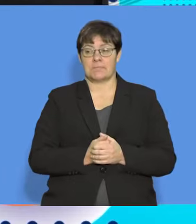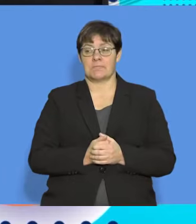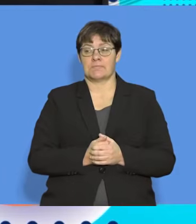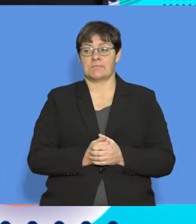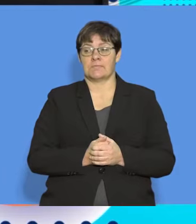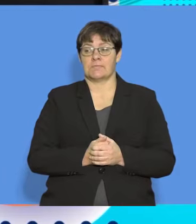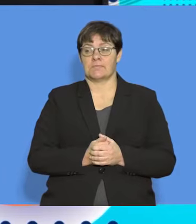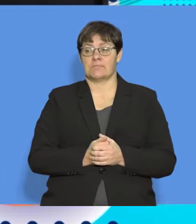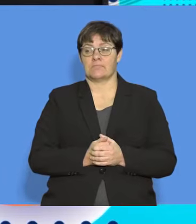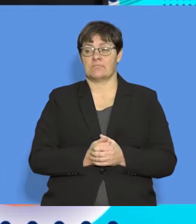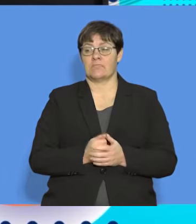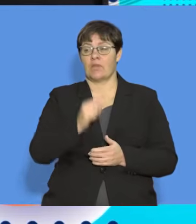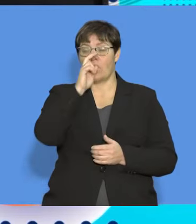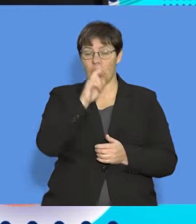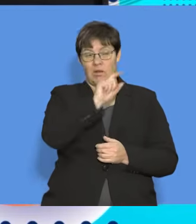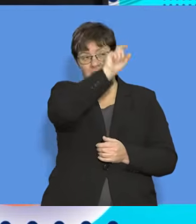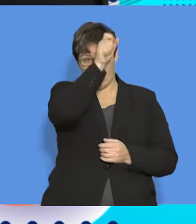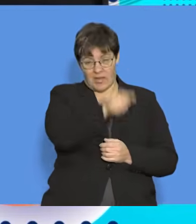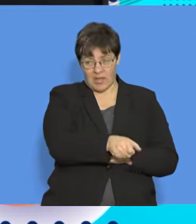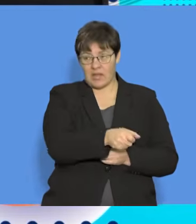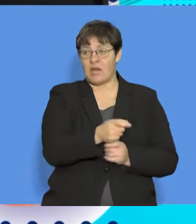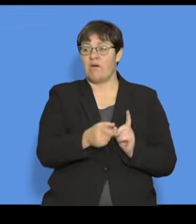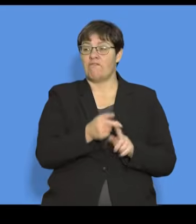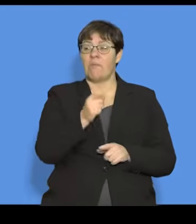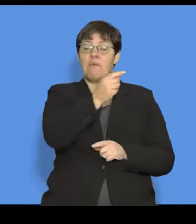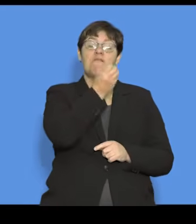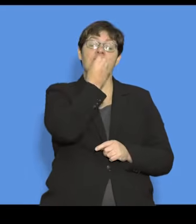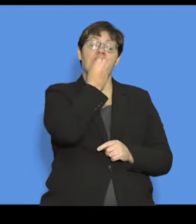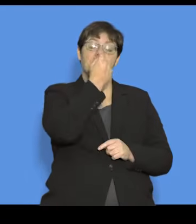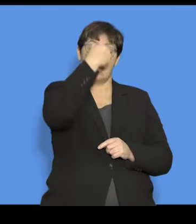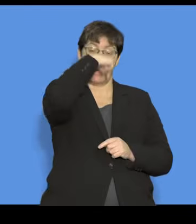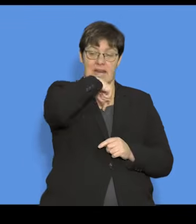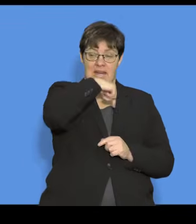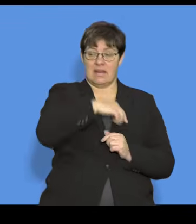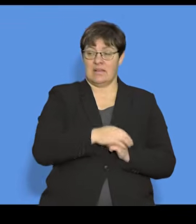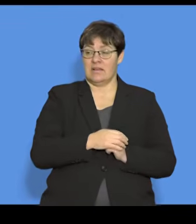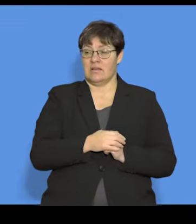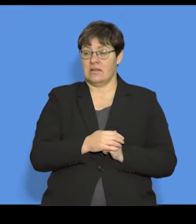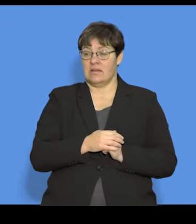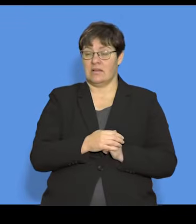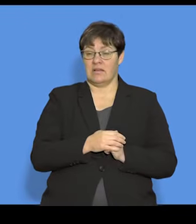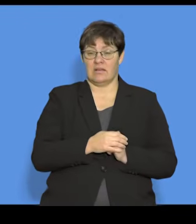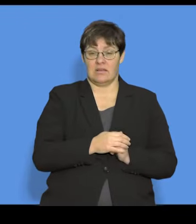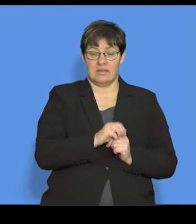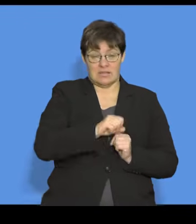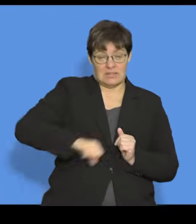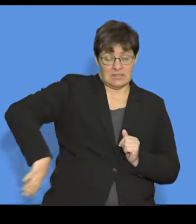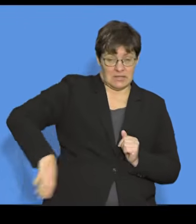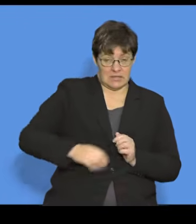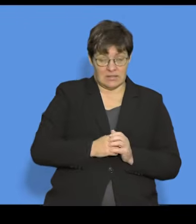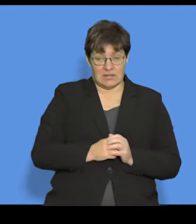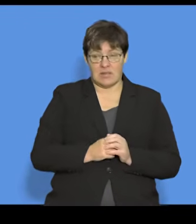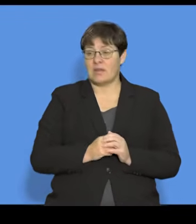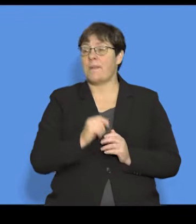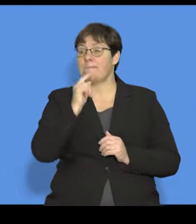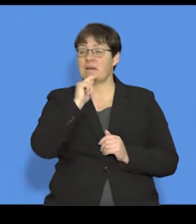It's important that when we look at the alimentary canal, we know that from the point that food enters to the point where it is digested,